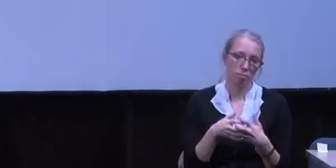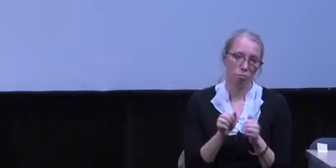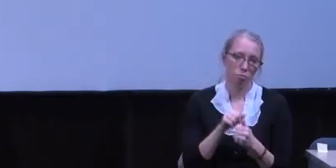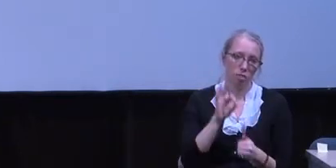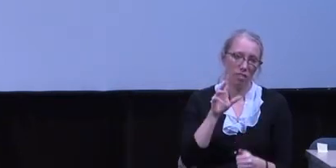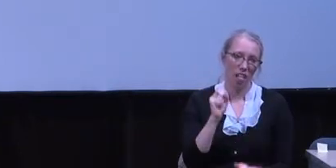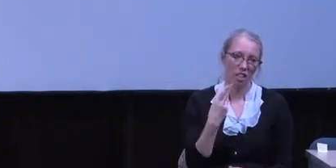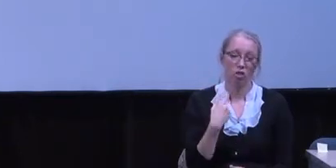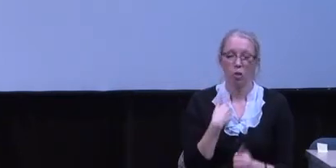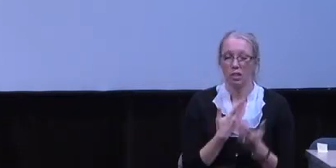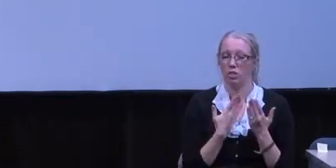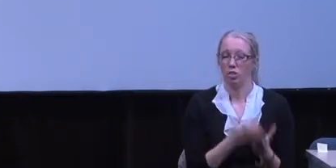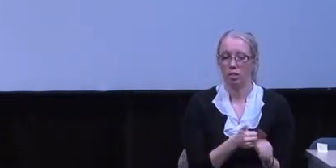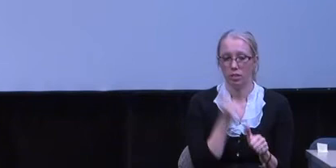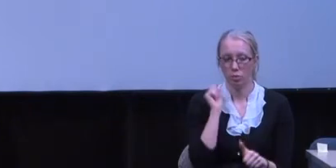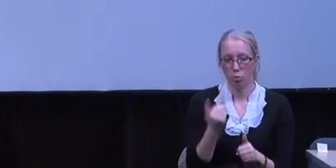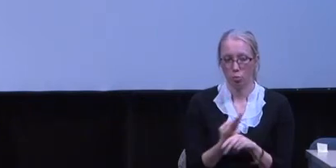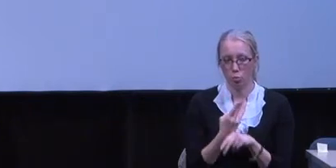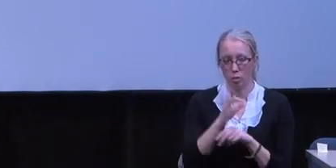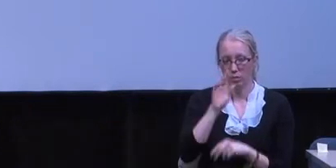staying away from it.